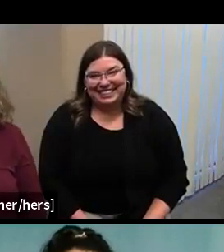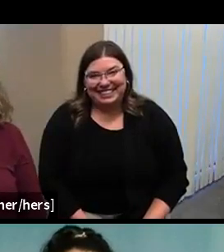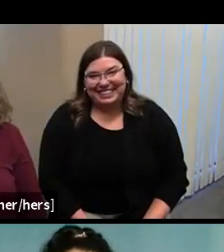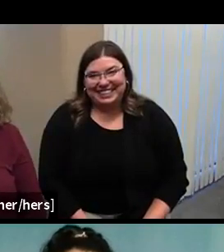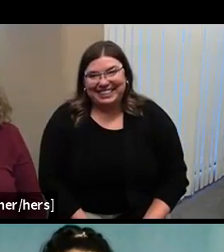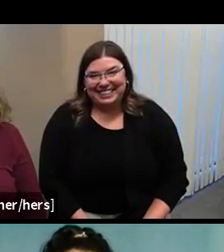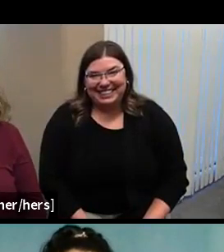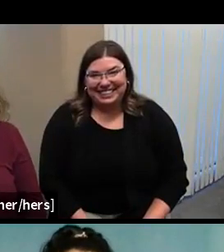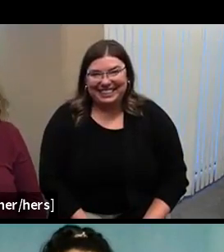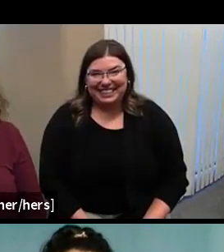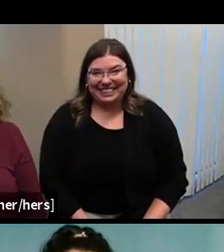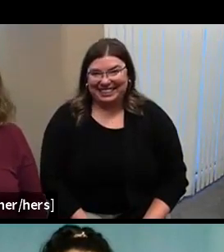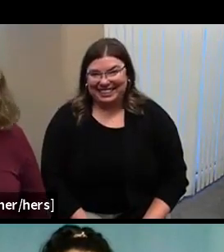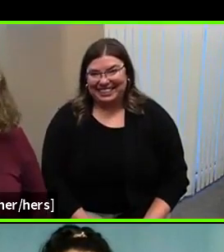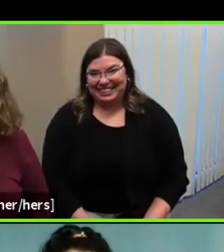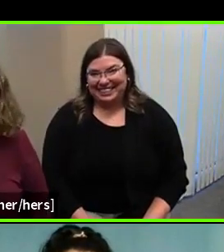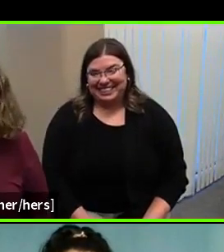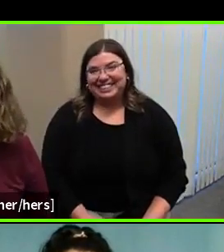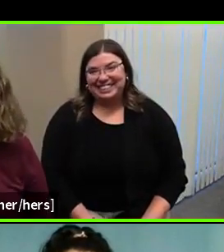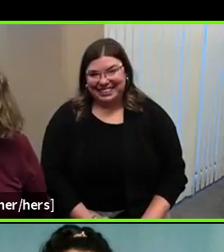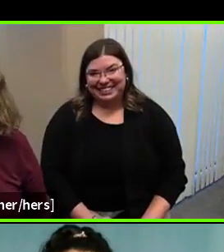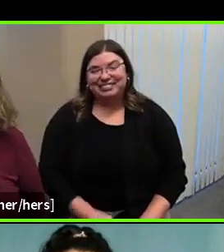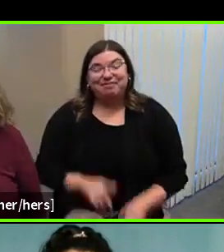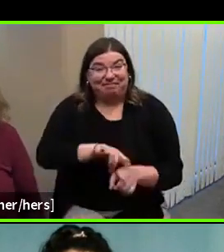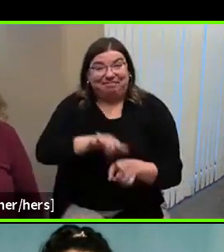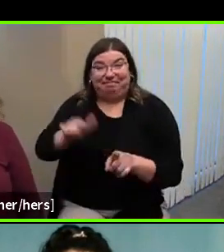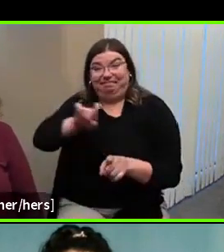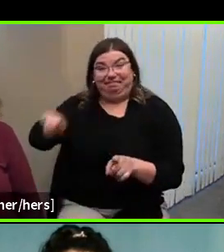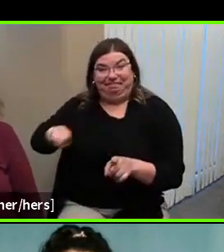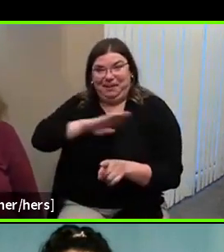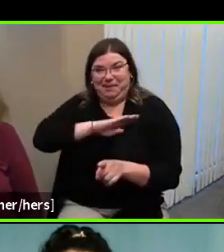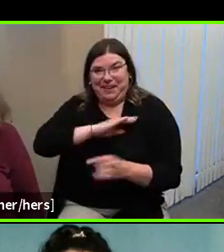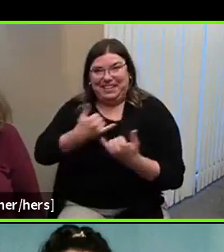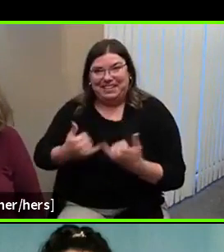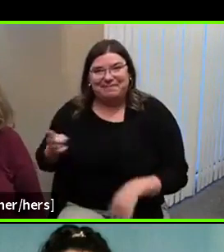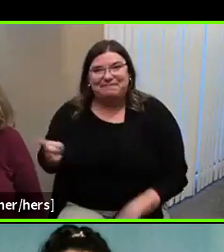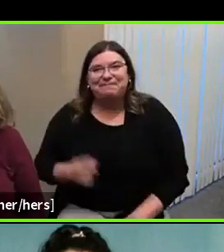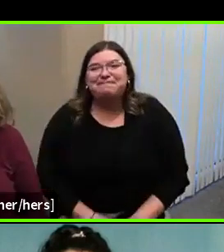So Becky, Very what brought you? special. Yes.